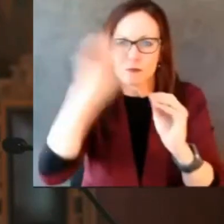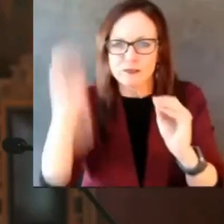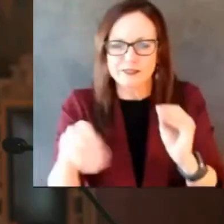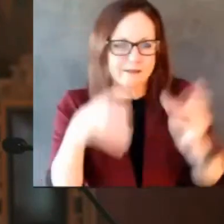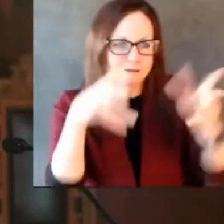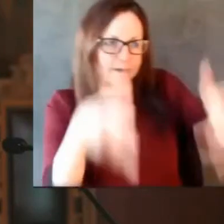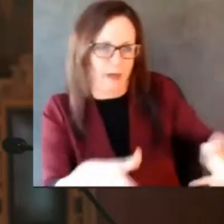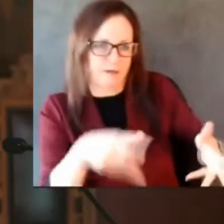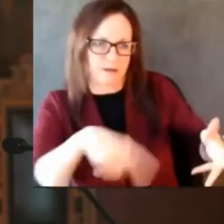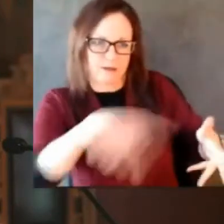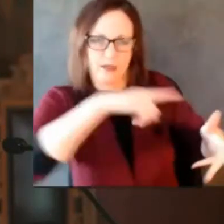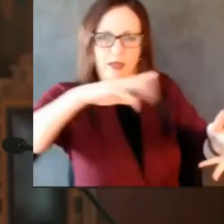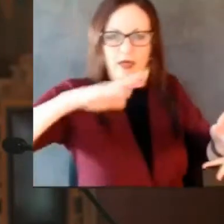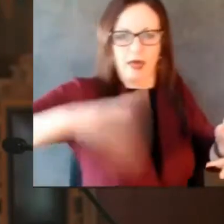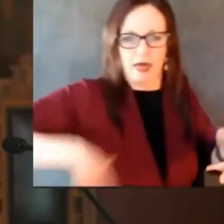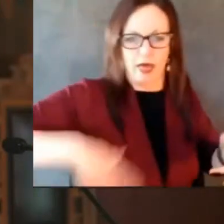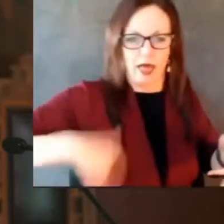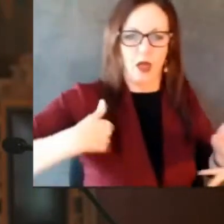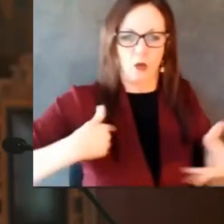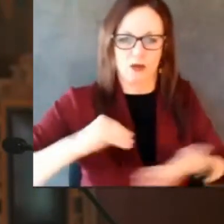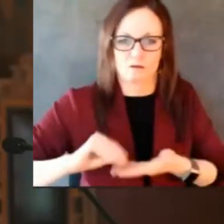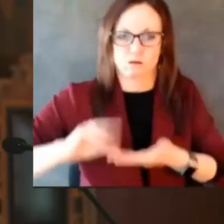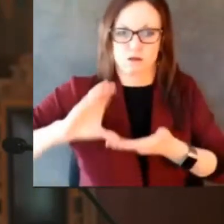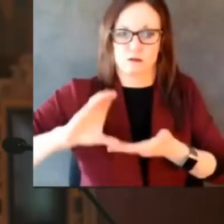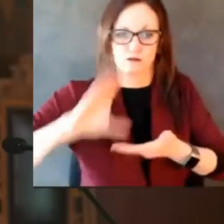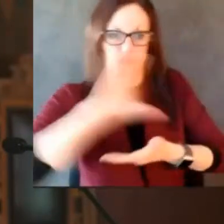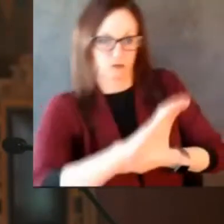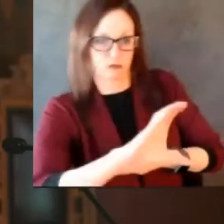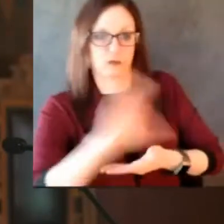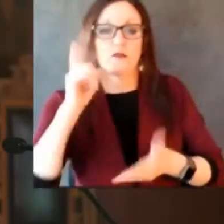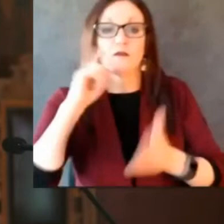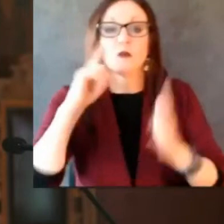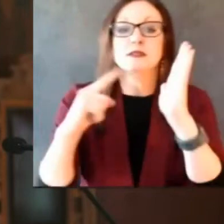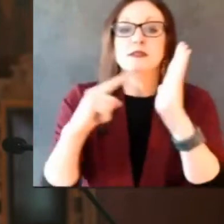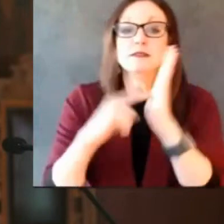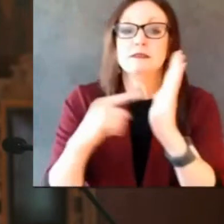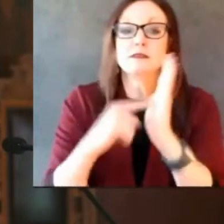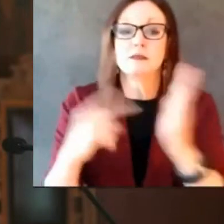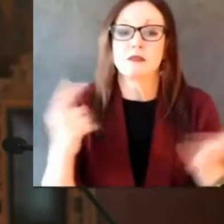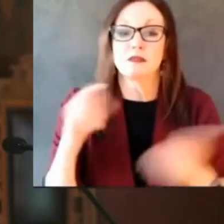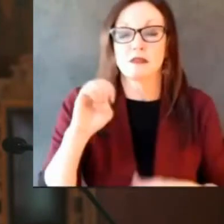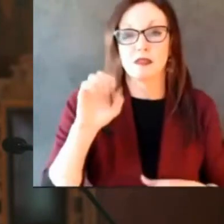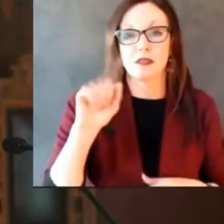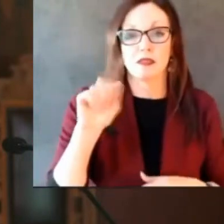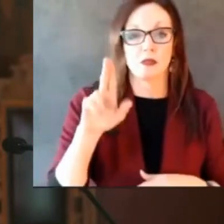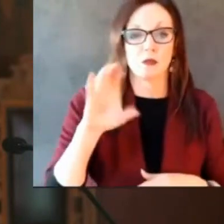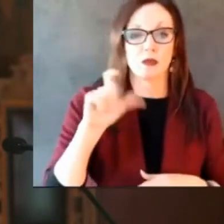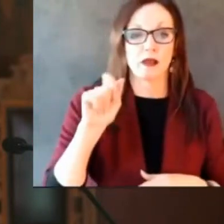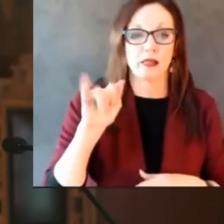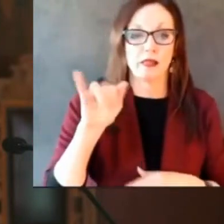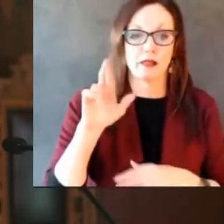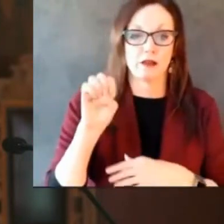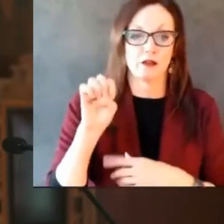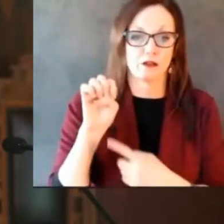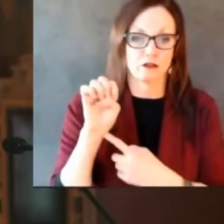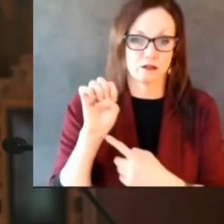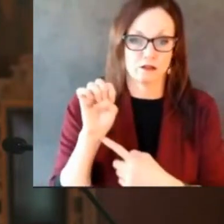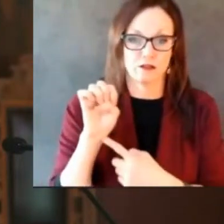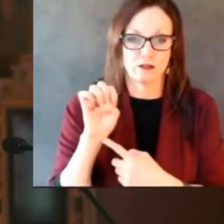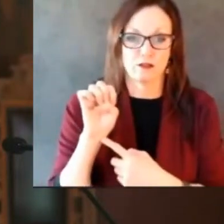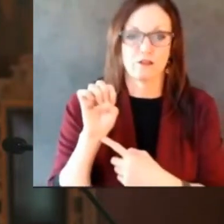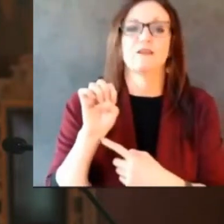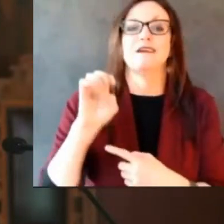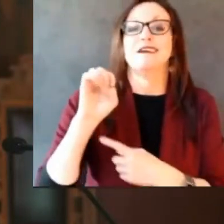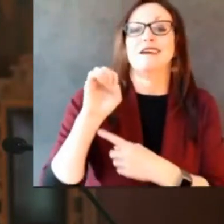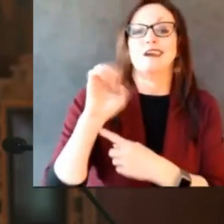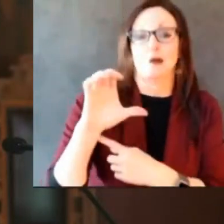or at a neighborhood center, you're probably going to see, 50, 100 people. And compare that